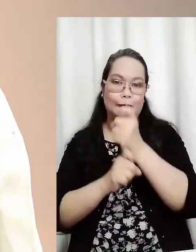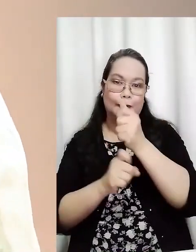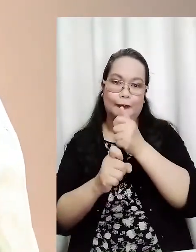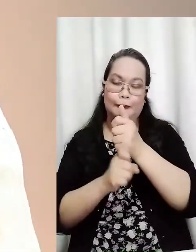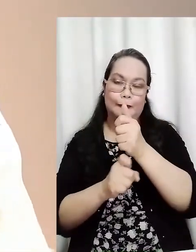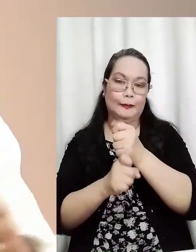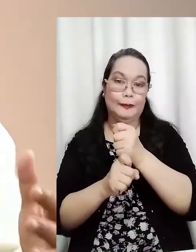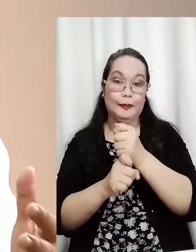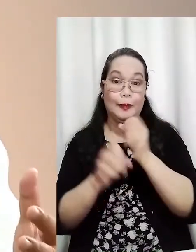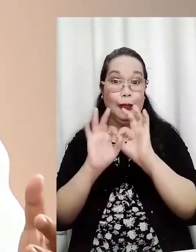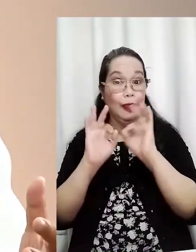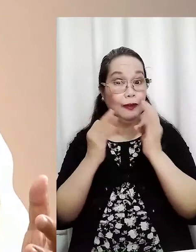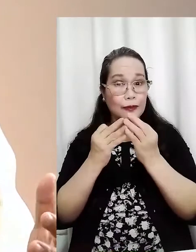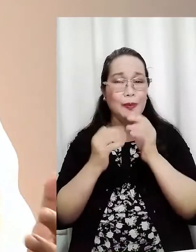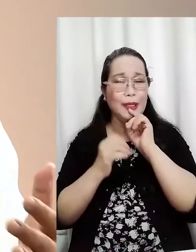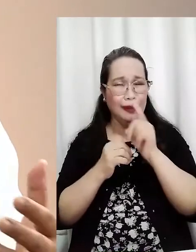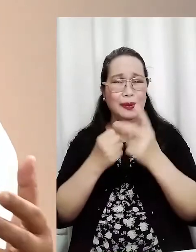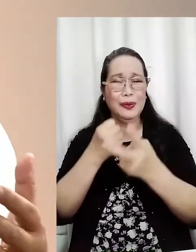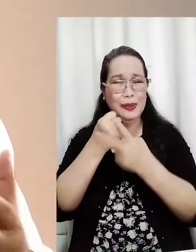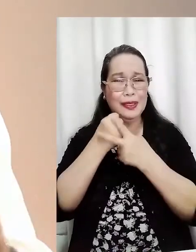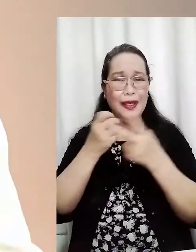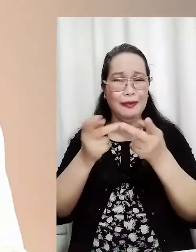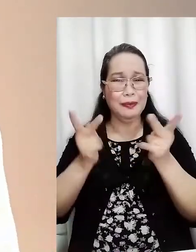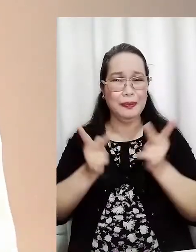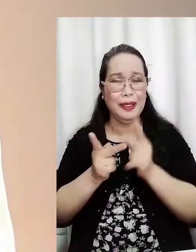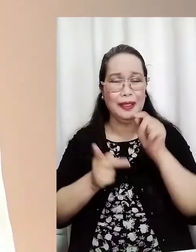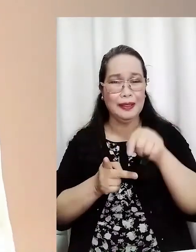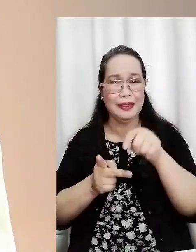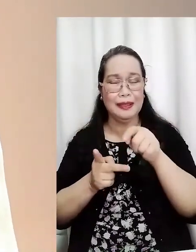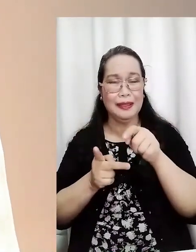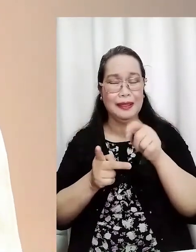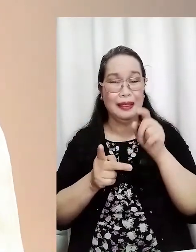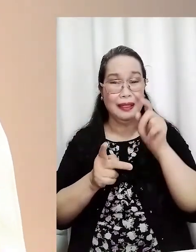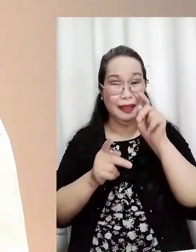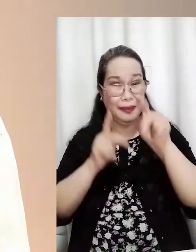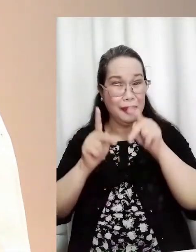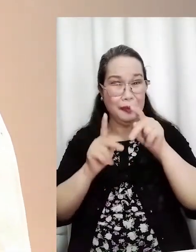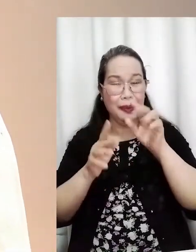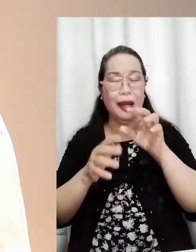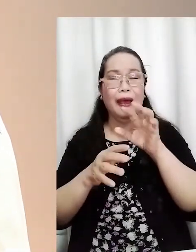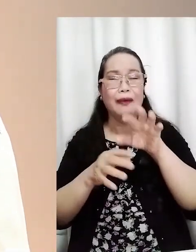safe place. The family is a place where people could find peace.